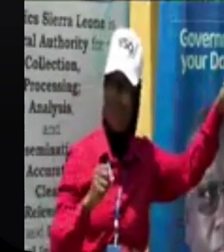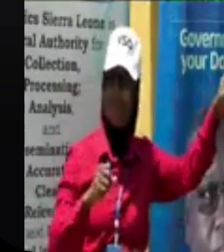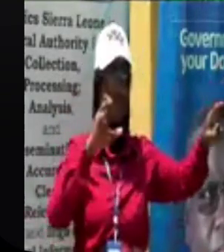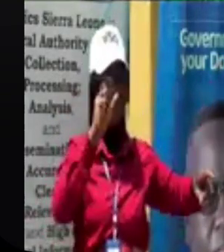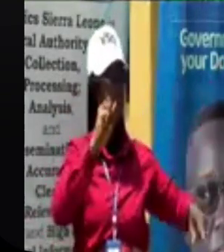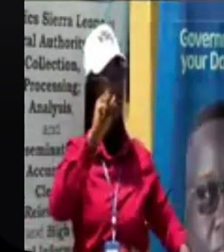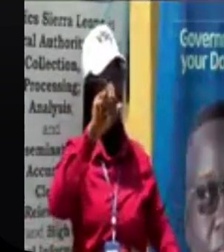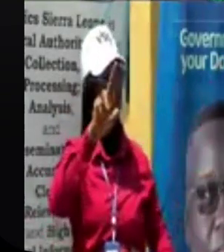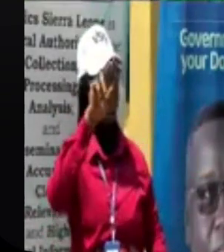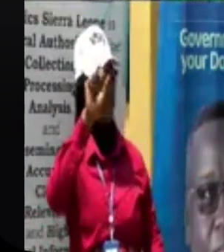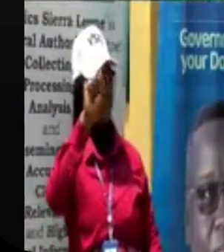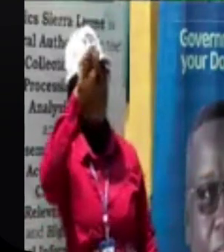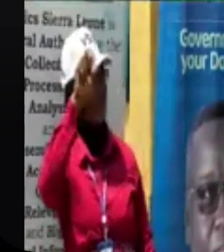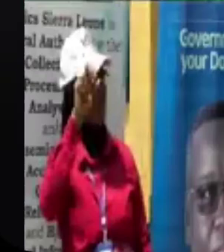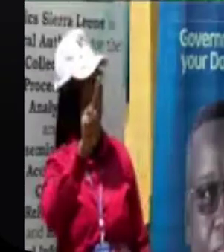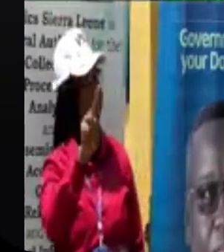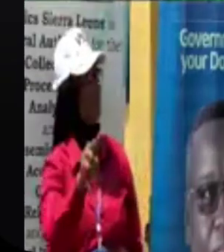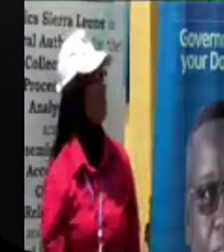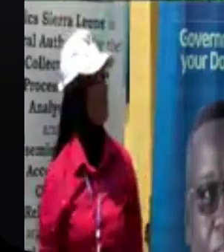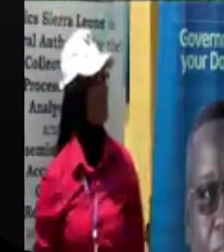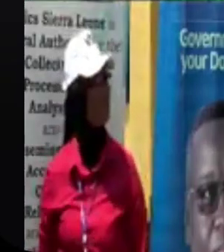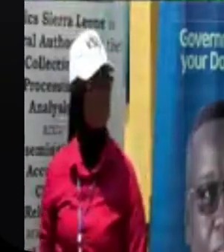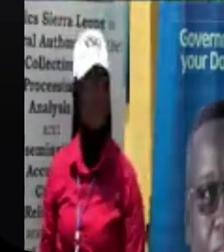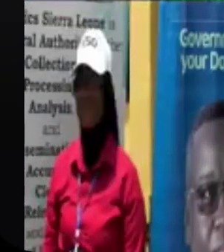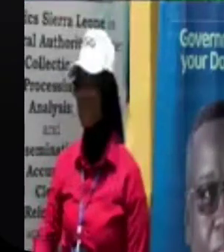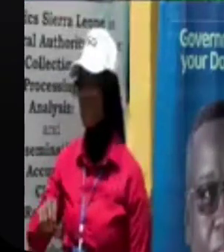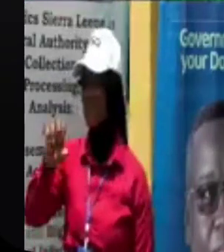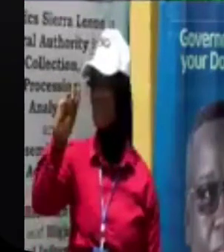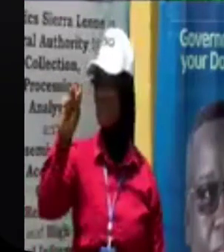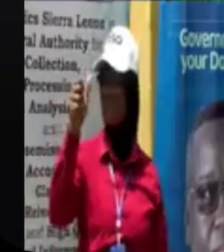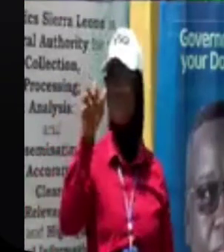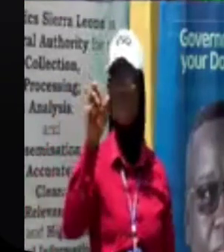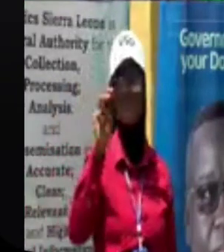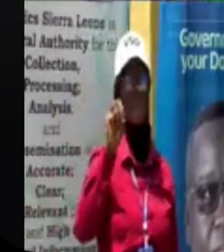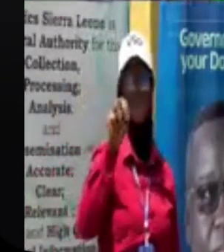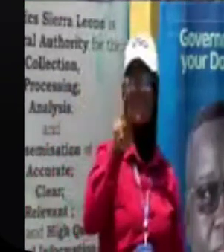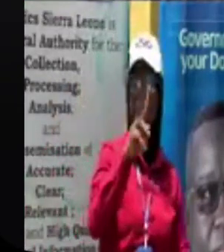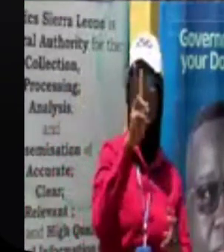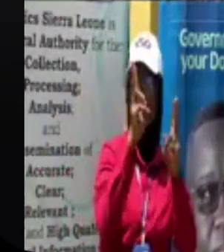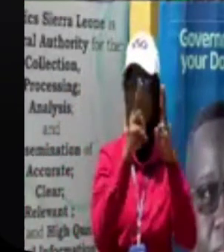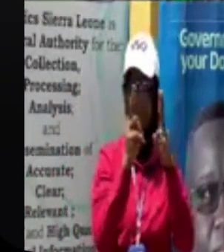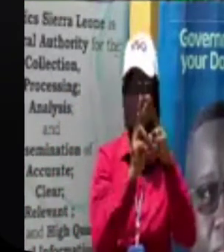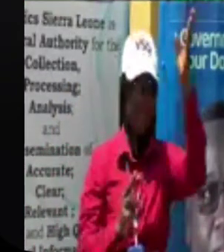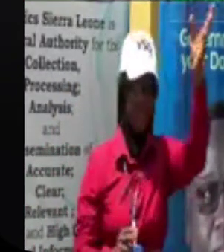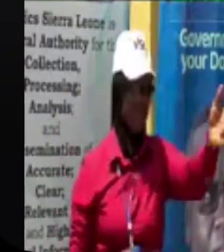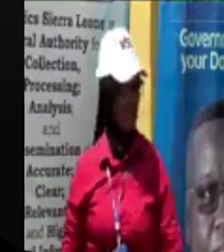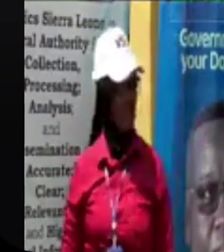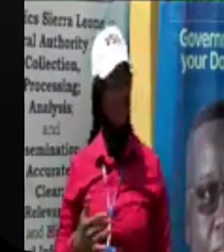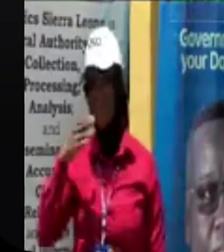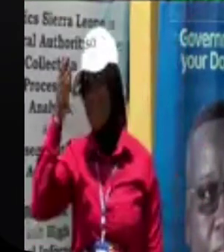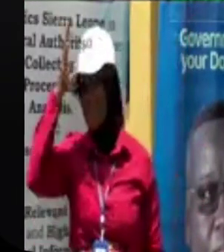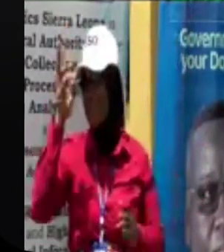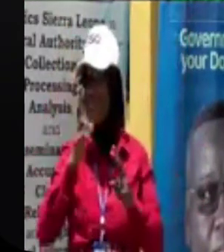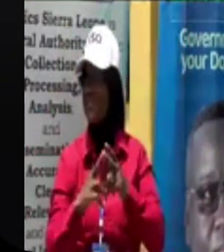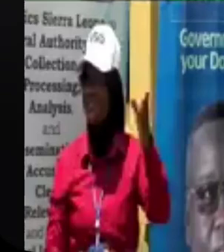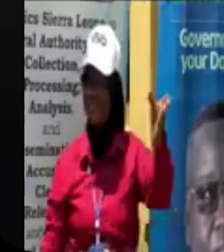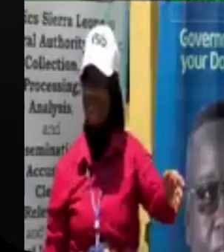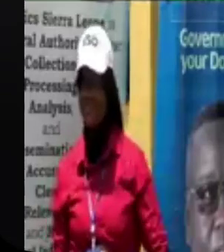this one, that question is perfect. Mr. Chairman, I want to come forward because I feel like we get plenty of questions the